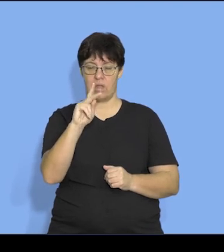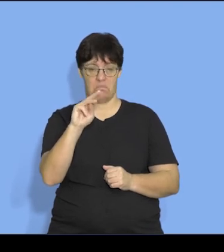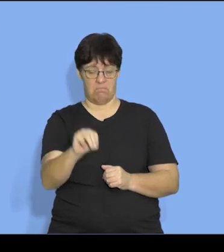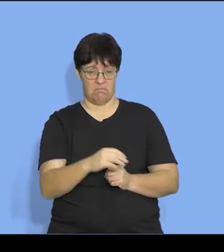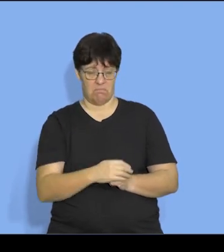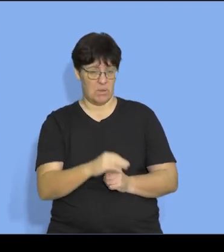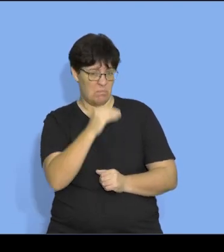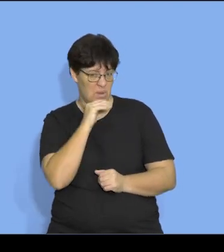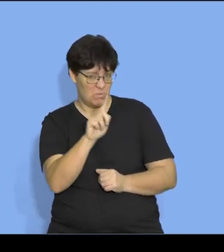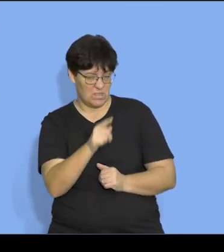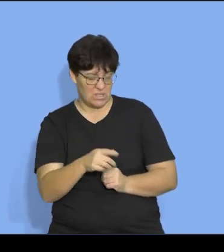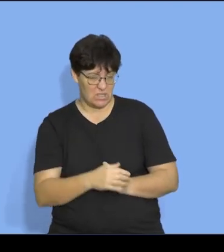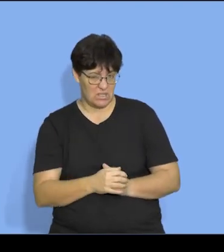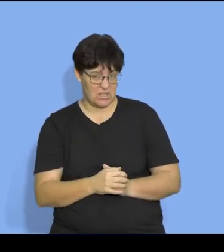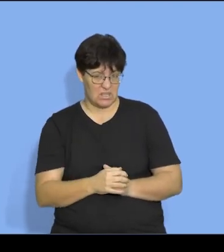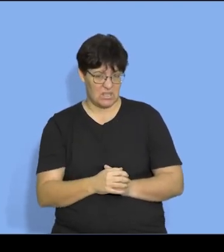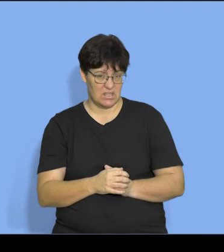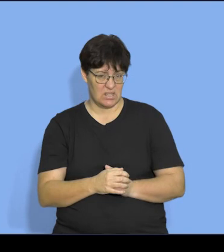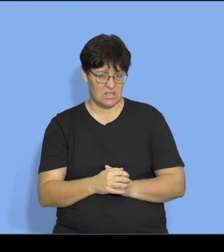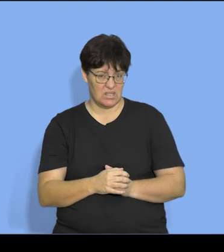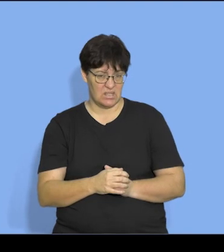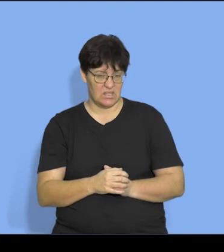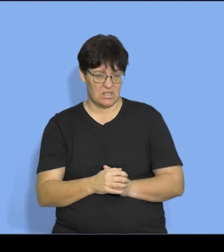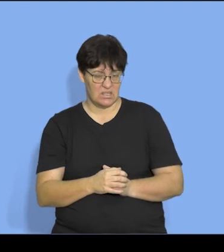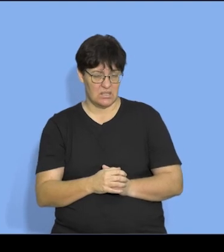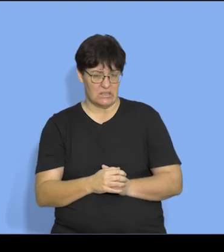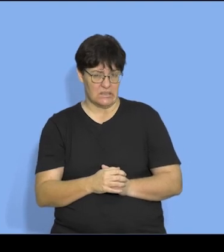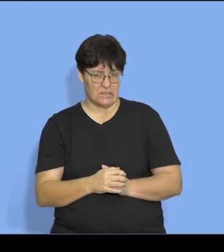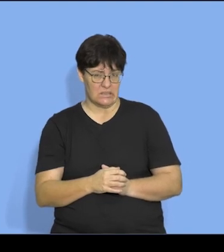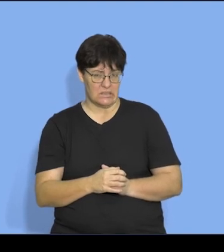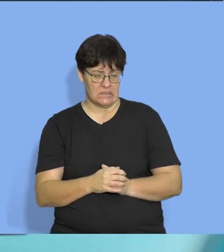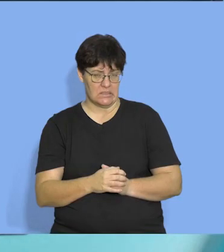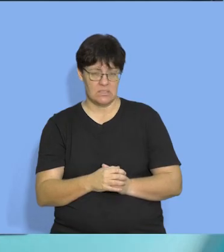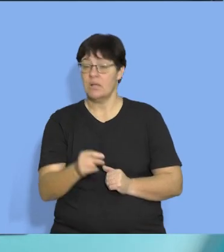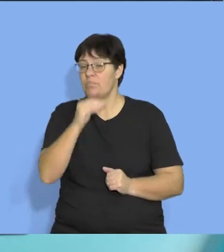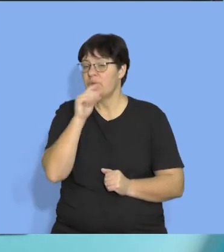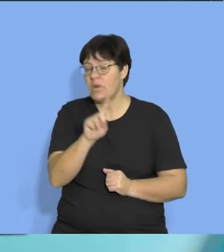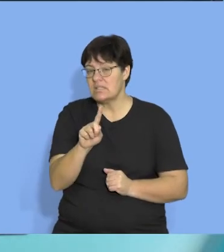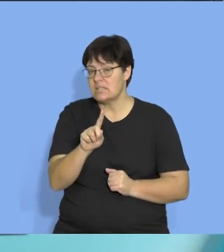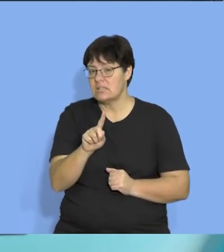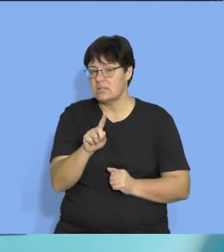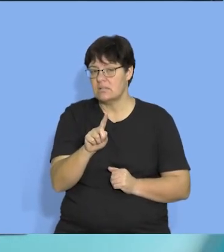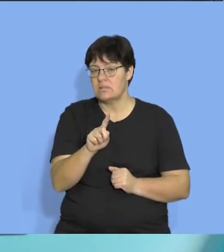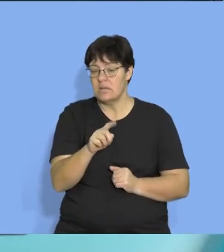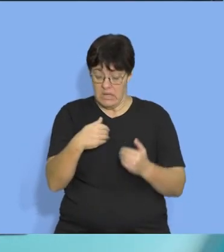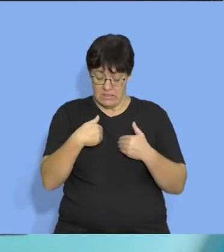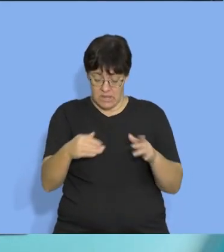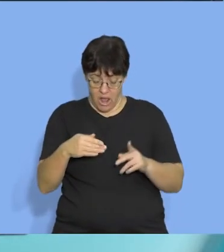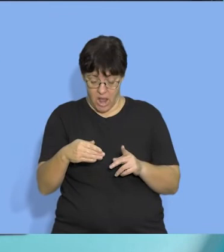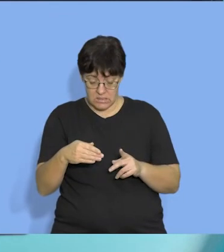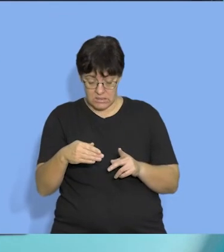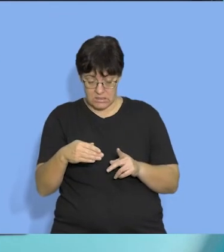What does that mean? Now, first of all, we get 0 kilometers. This means they